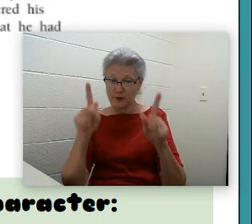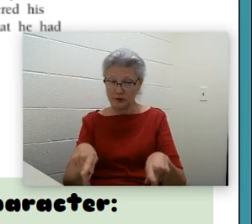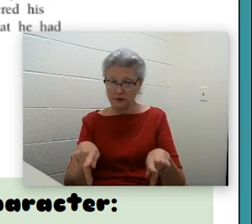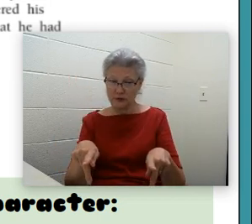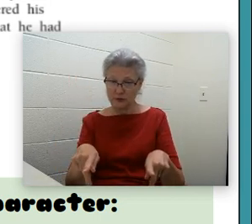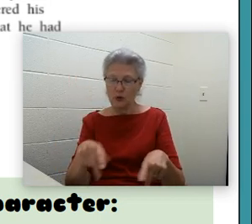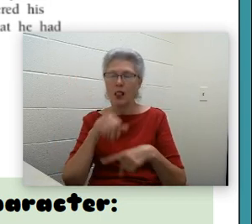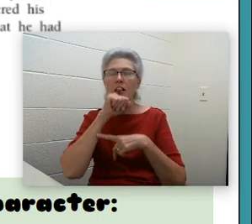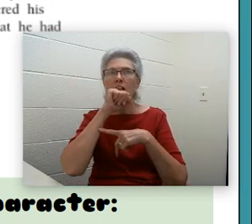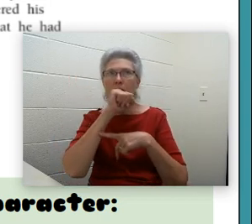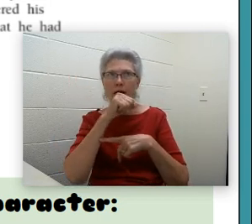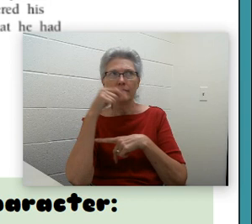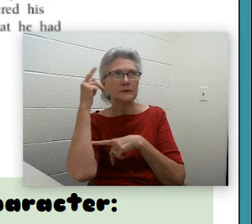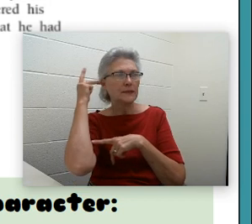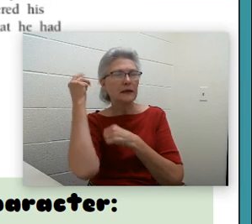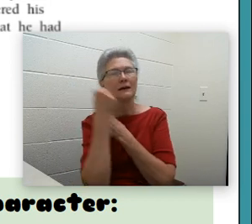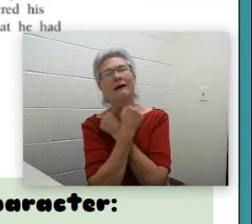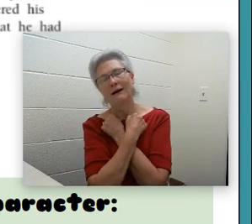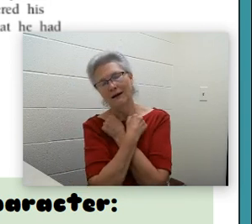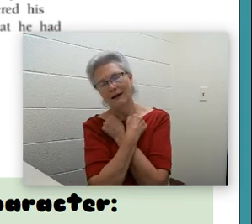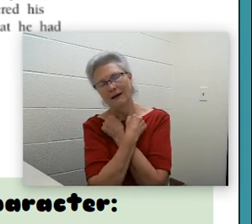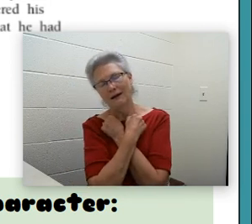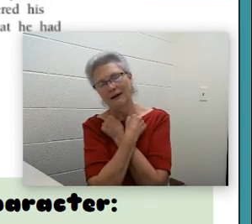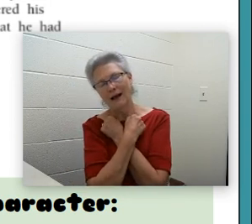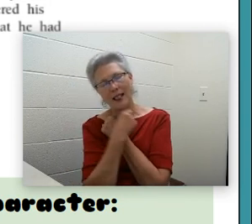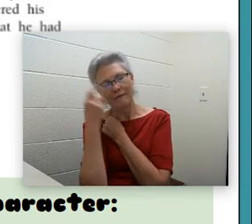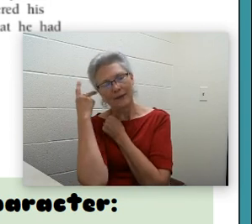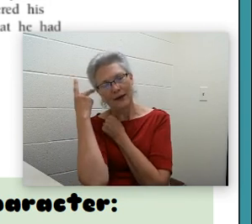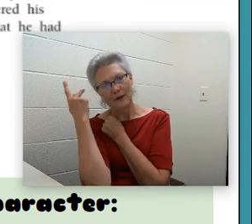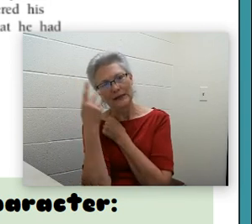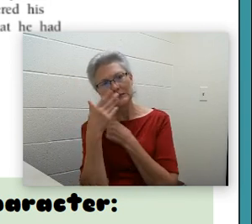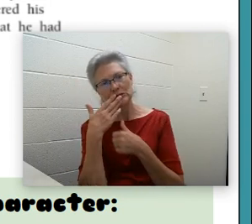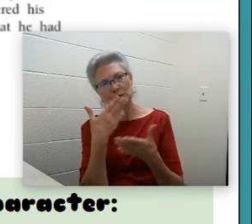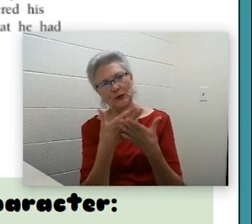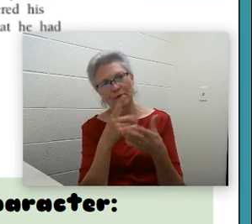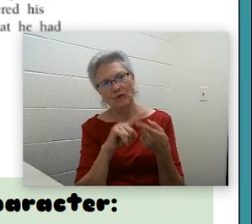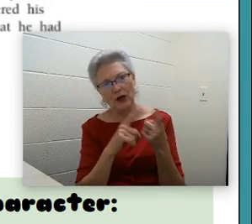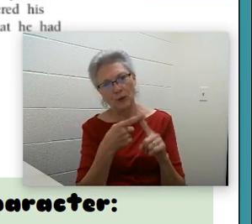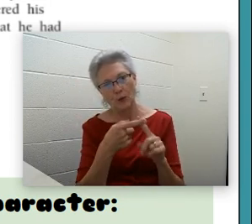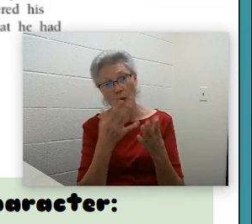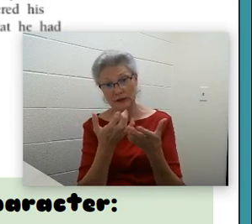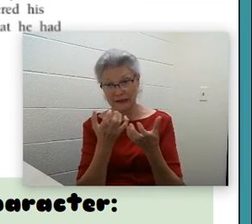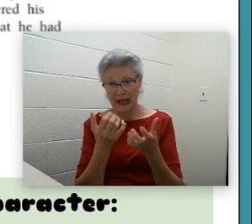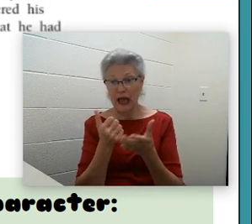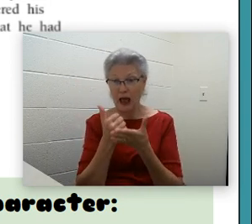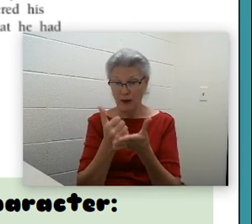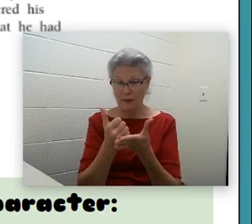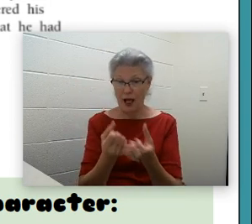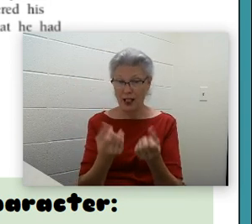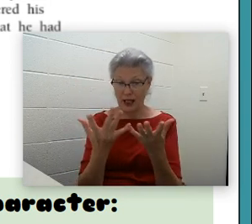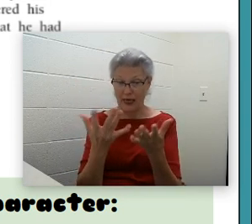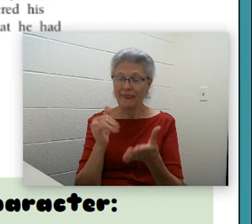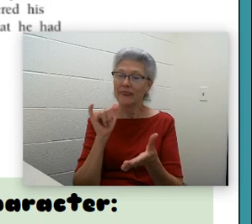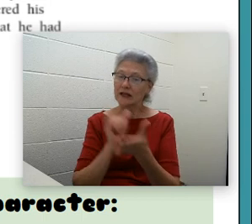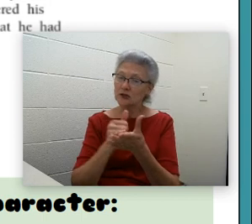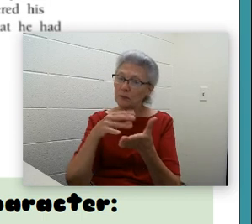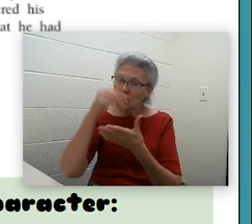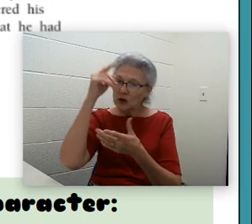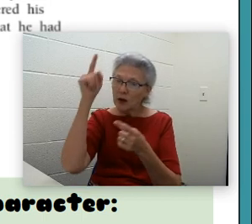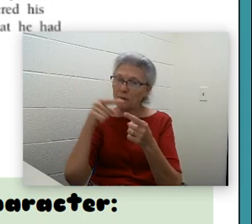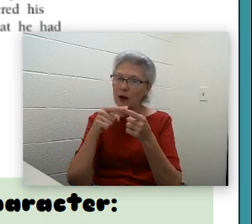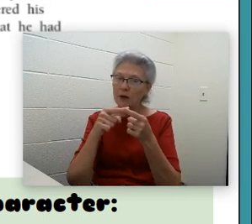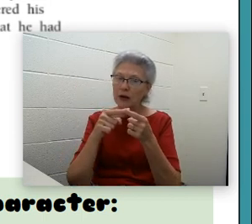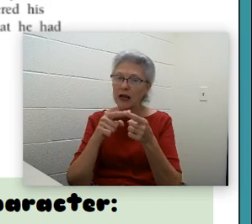who loves Peter as a good friend and wants to help him a lot. That's what I'm learning about Tinkerbell, and this is what